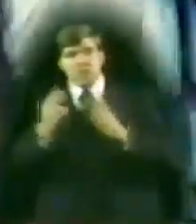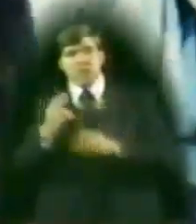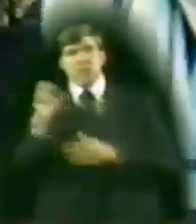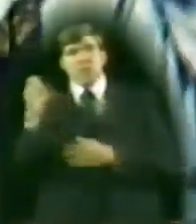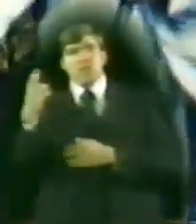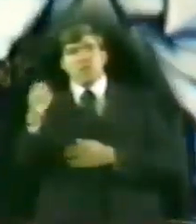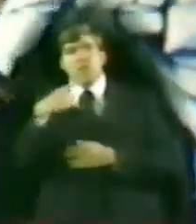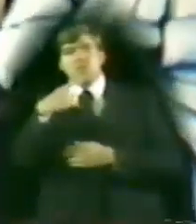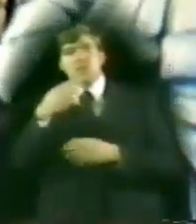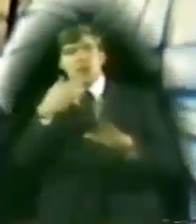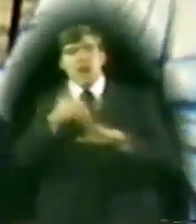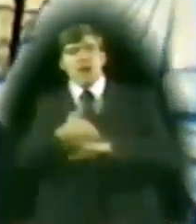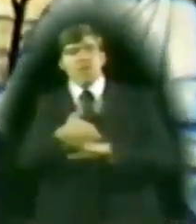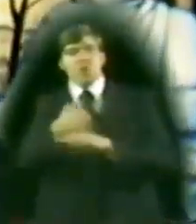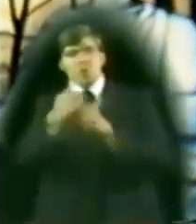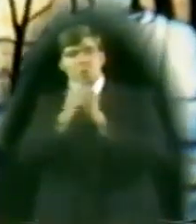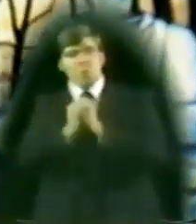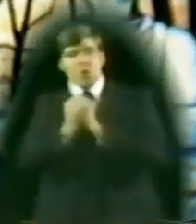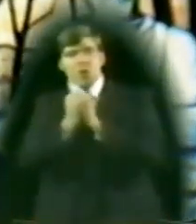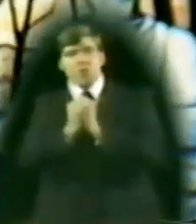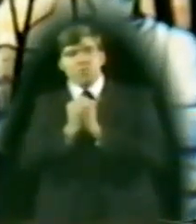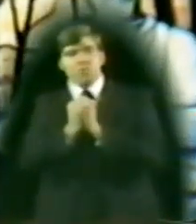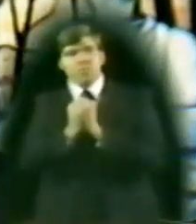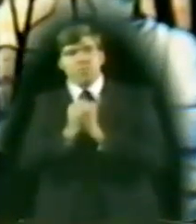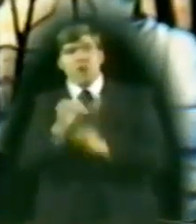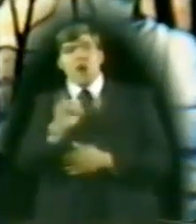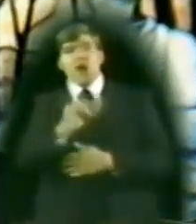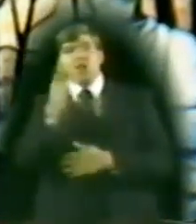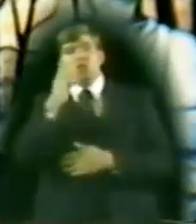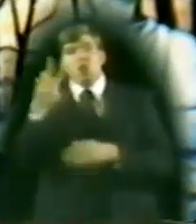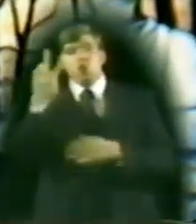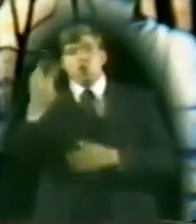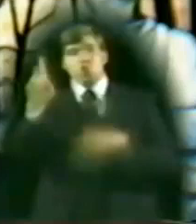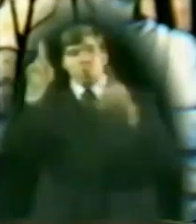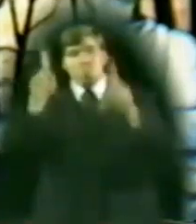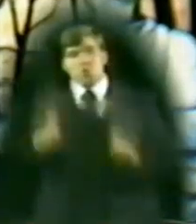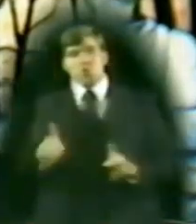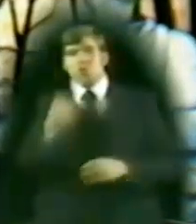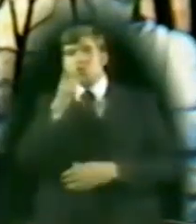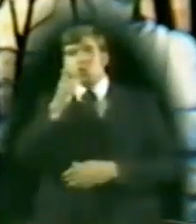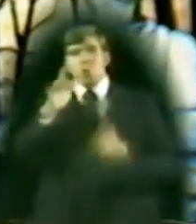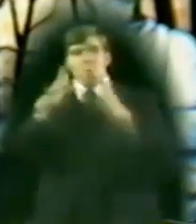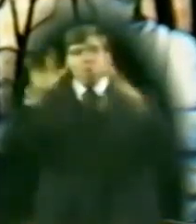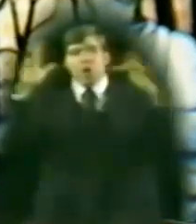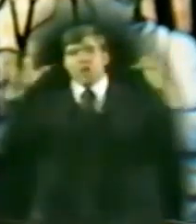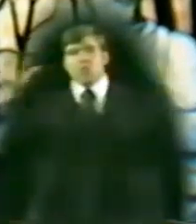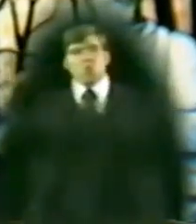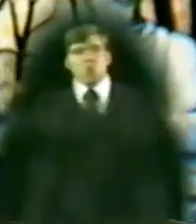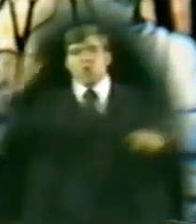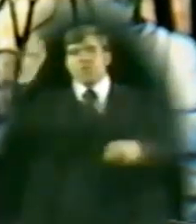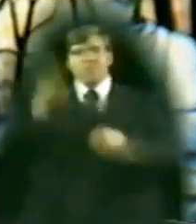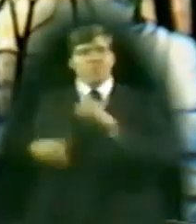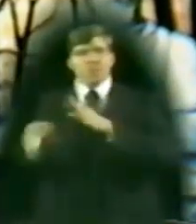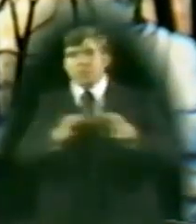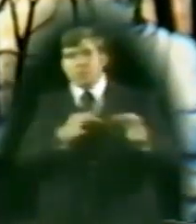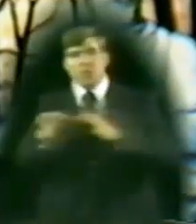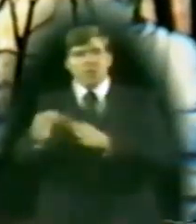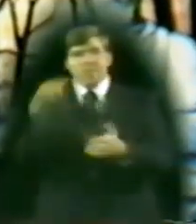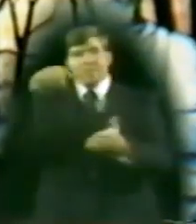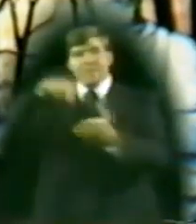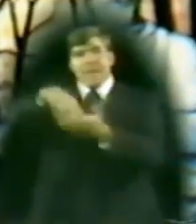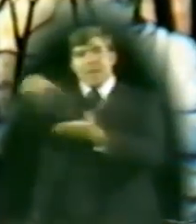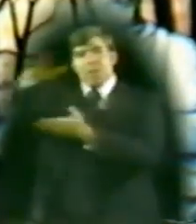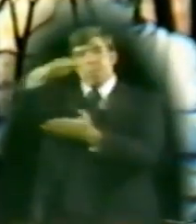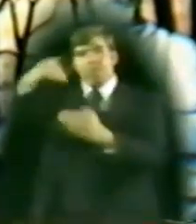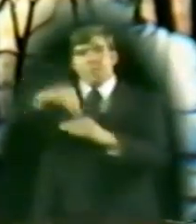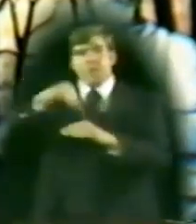Said he, following a most solemn prayer, "I saw two personages whose brightness and glory defy all description, standing above